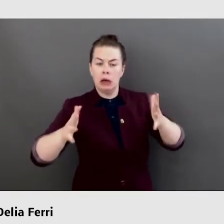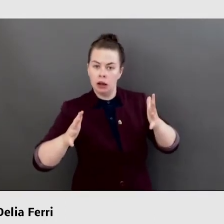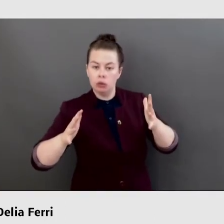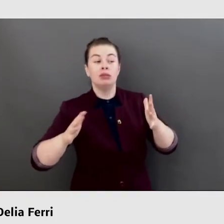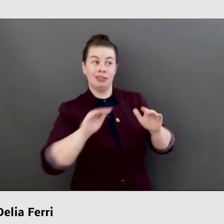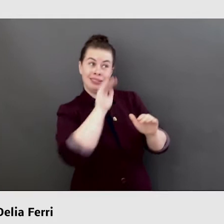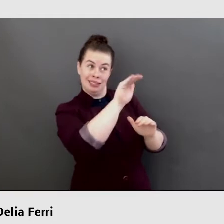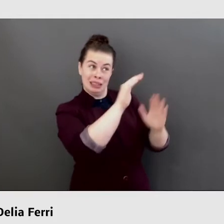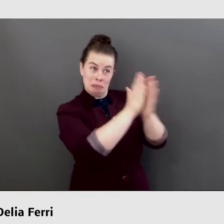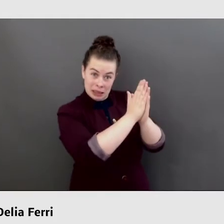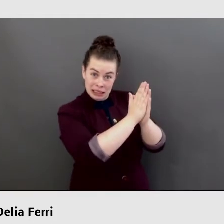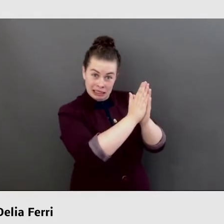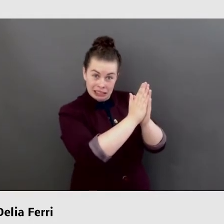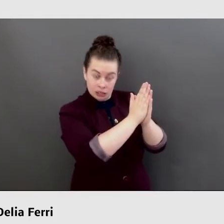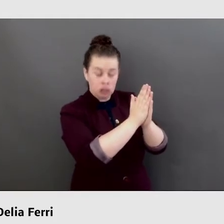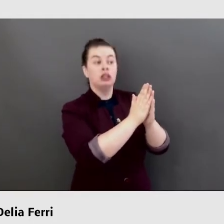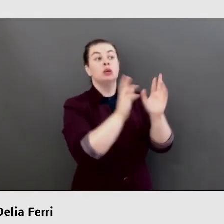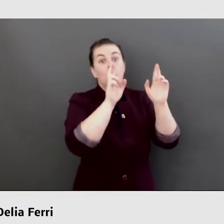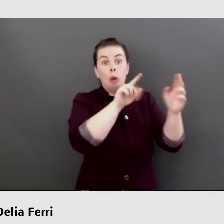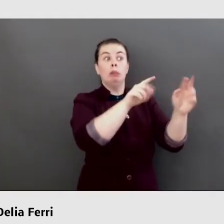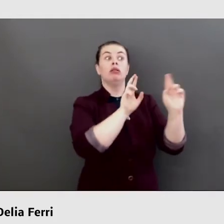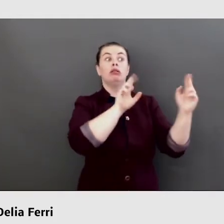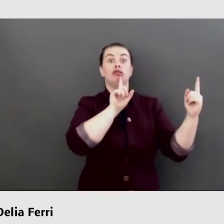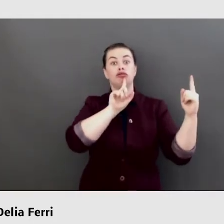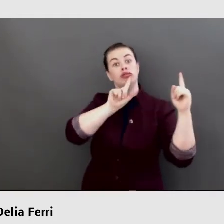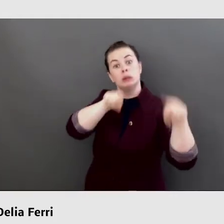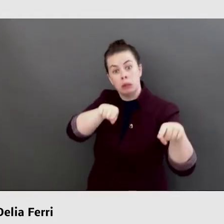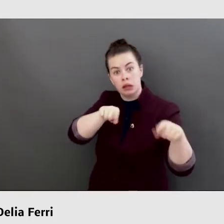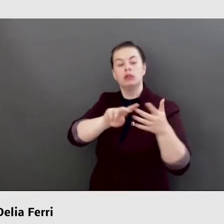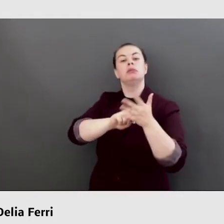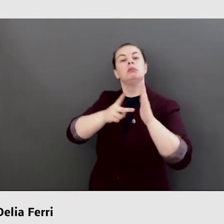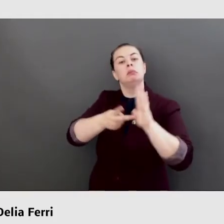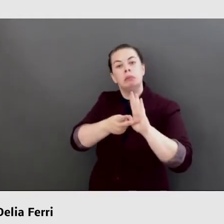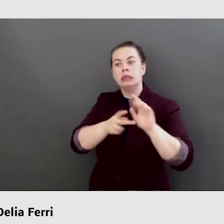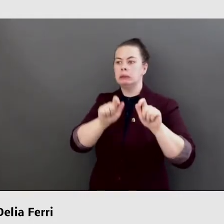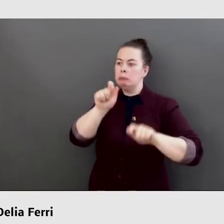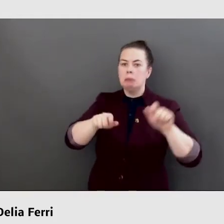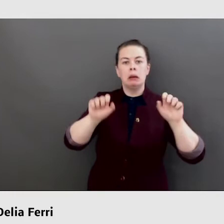soon, in order to coordinate a better response in this respect and to